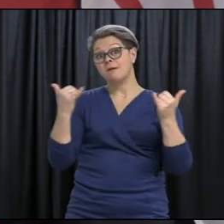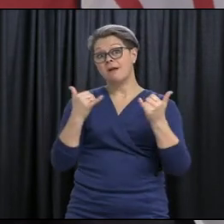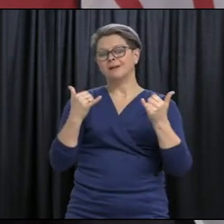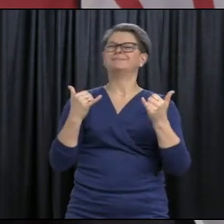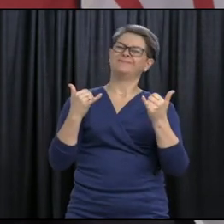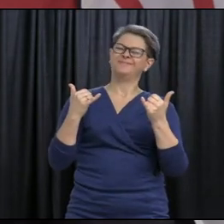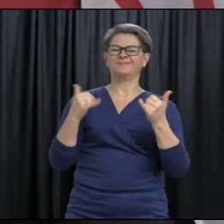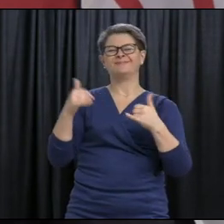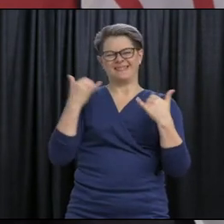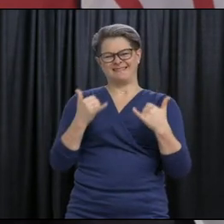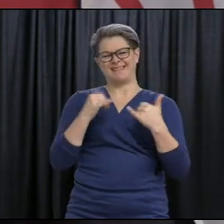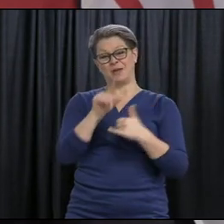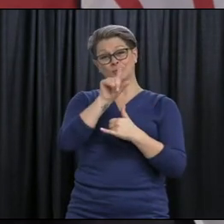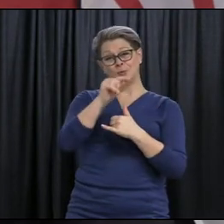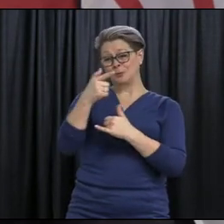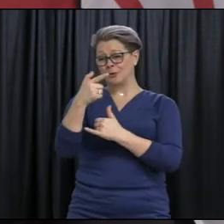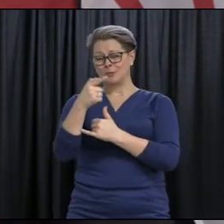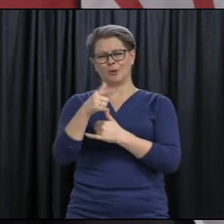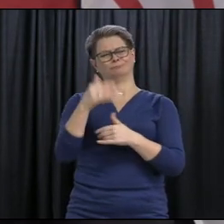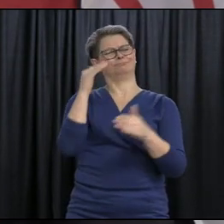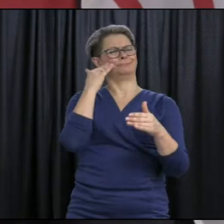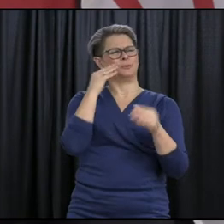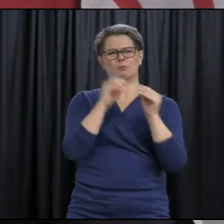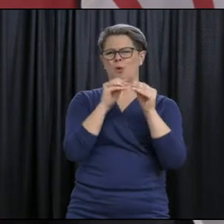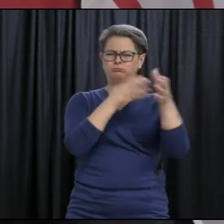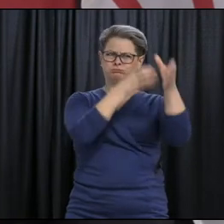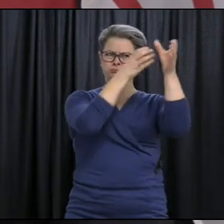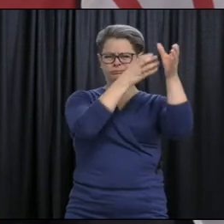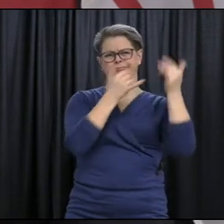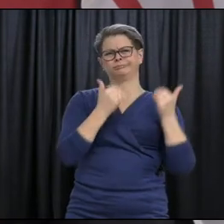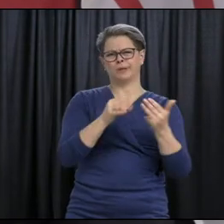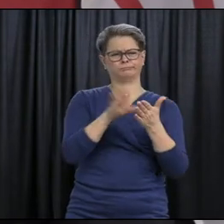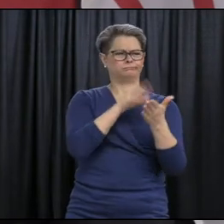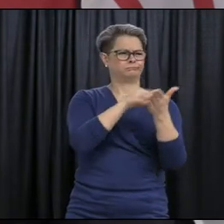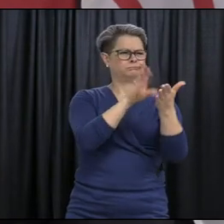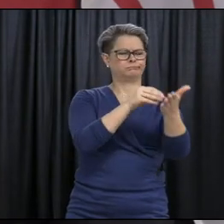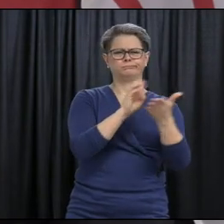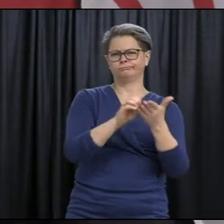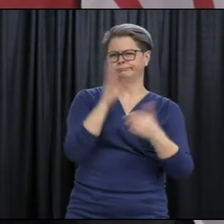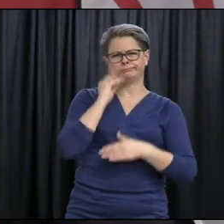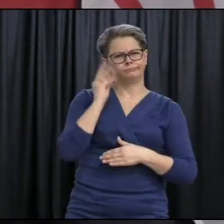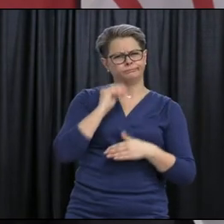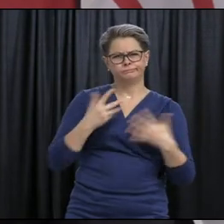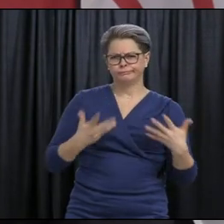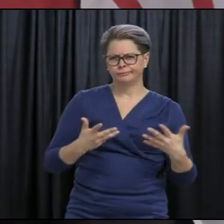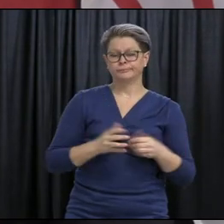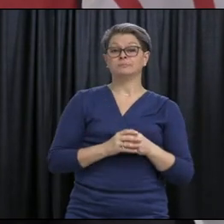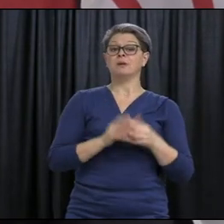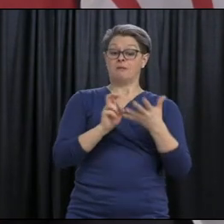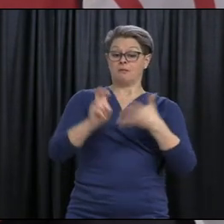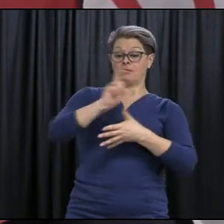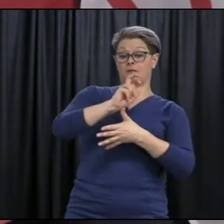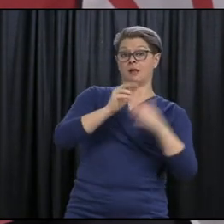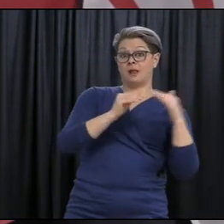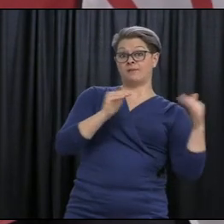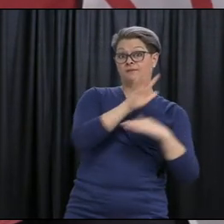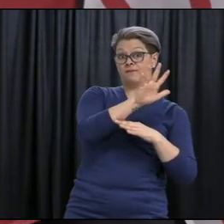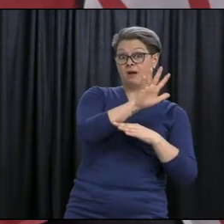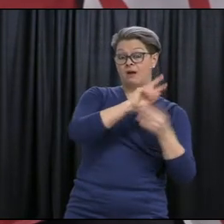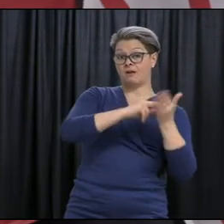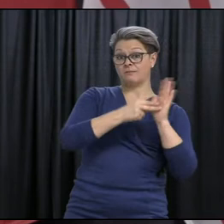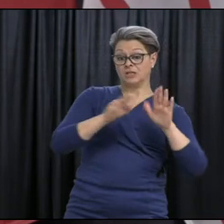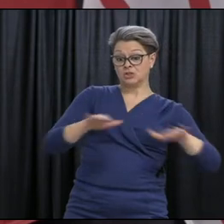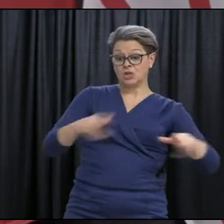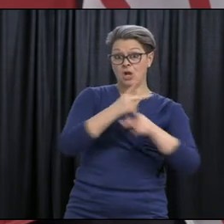back then, and our experience from the previous Alert Level 5 shows us that childcare is of